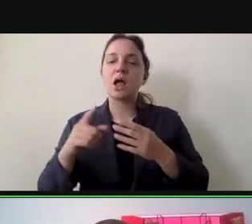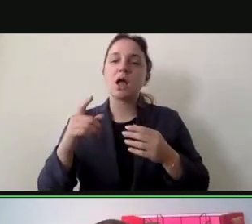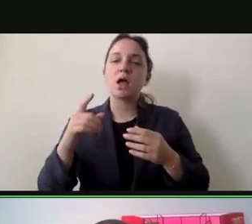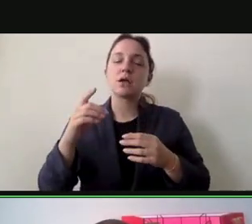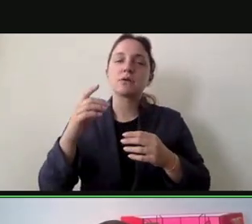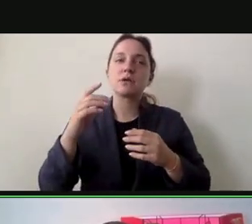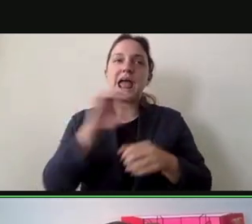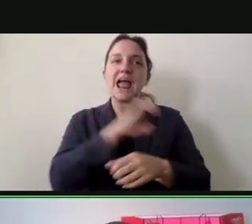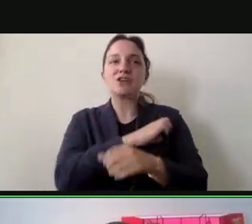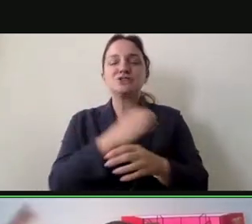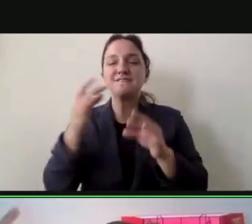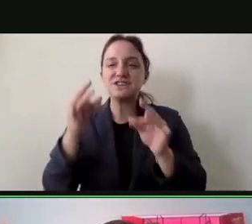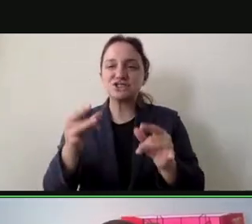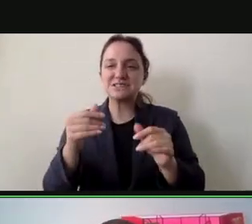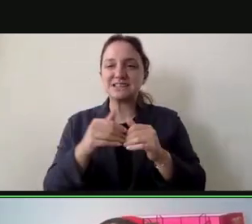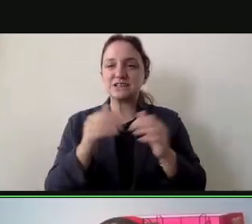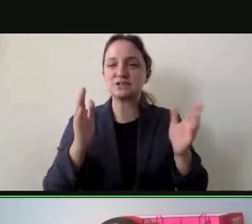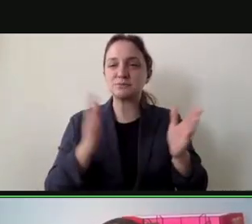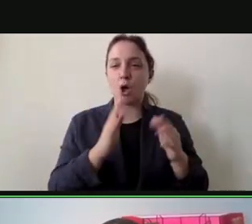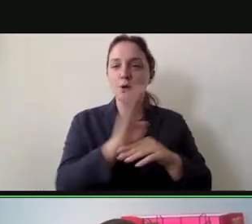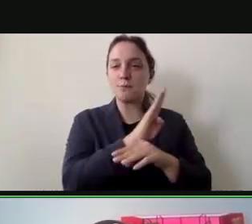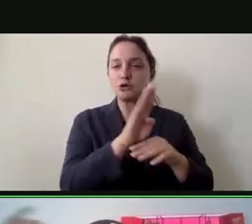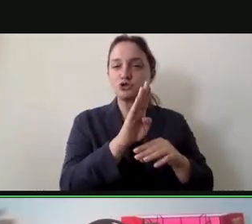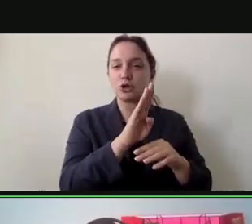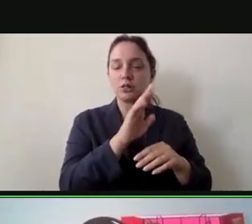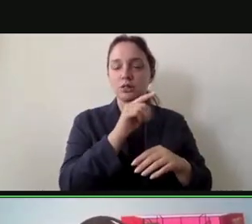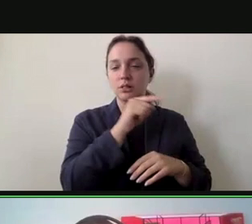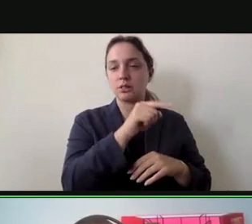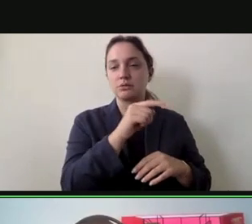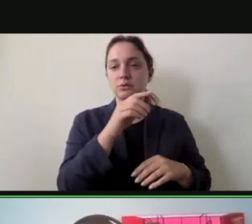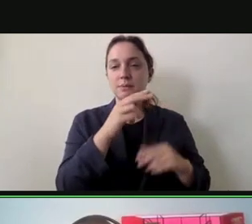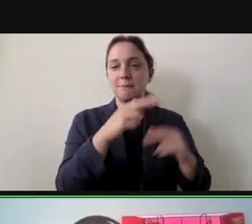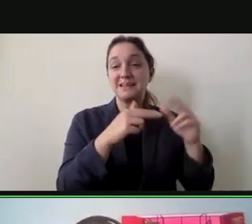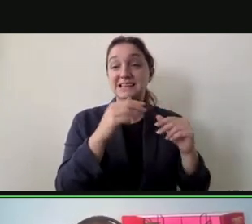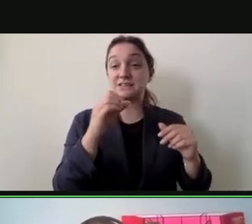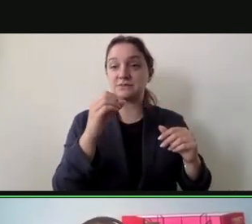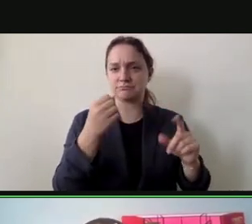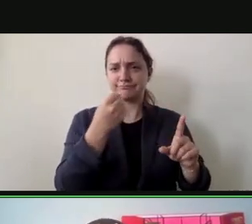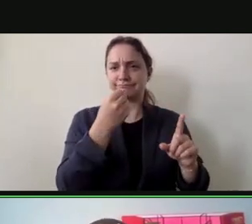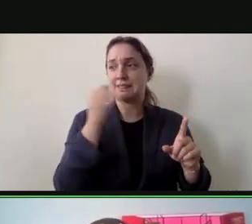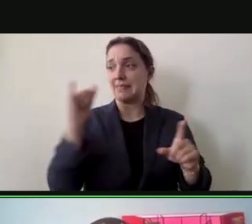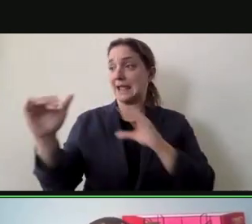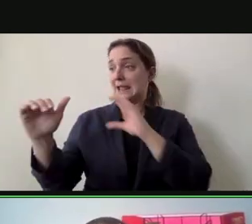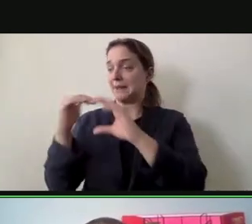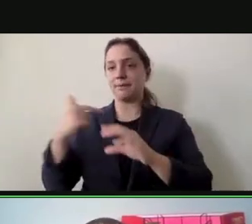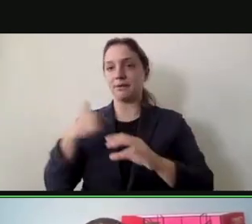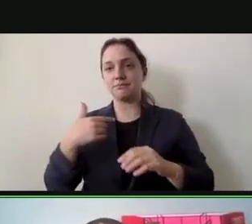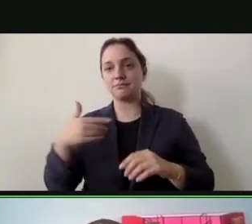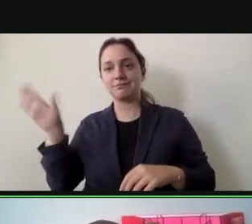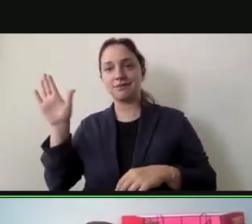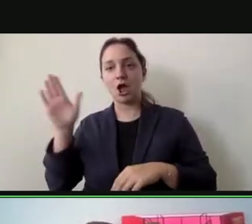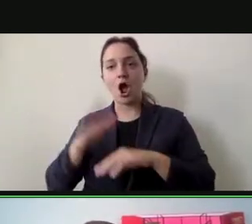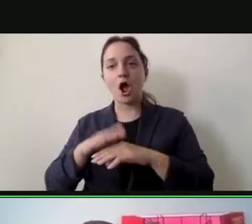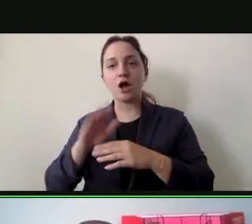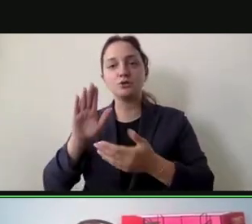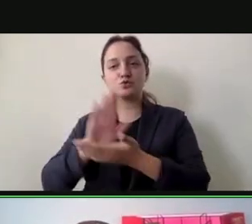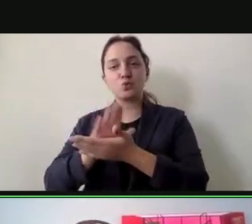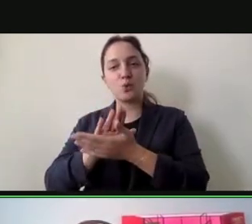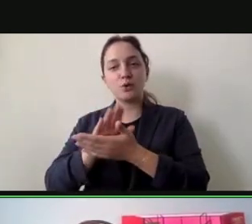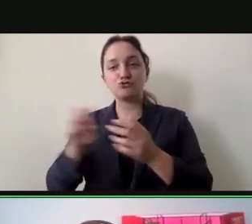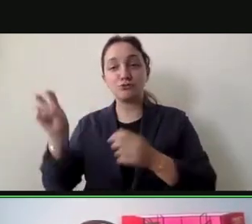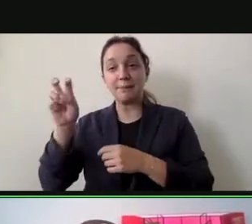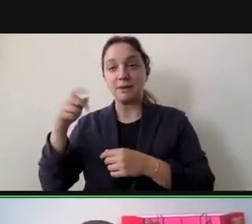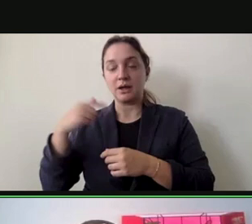buildings. I was traveling on a business school's trip, so I stayed up all night in my hotel and wrote an application to this Department